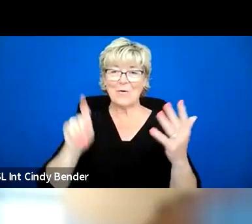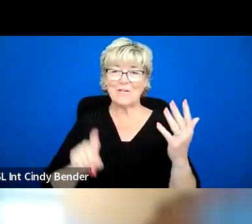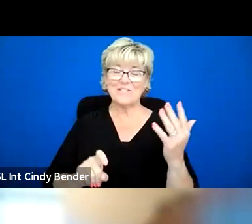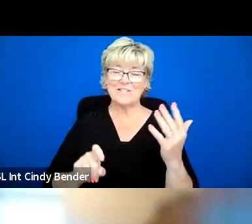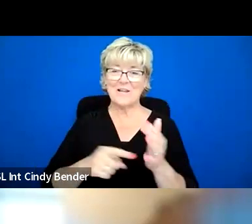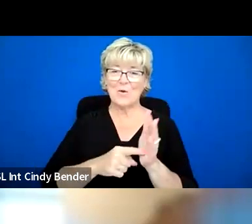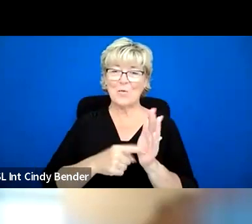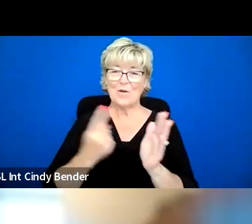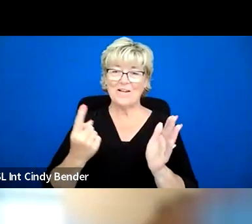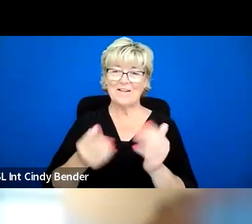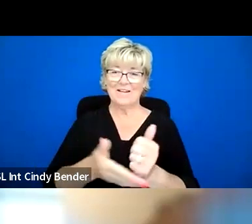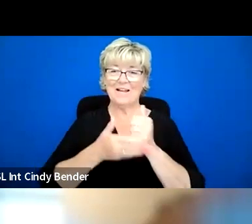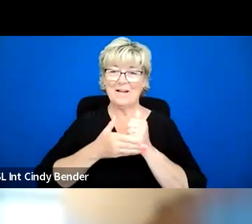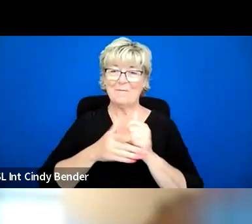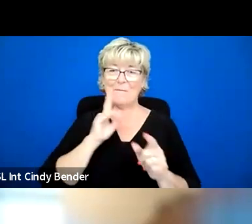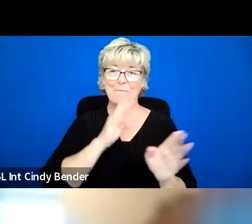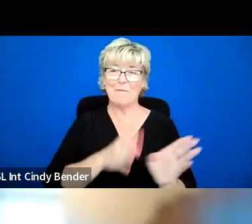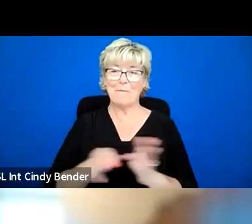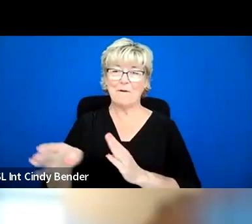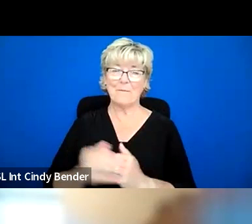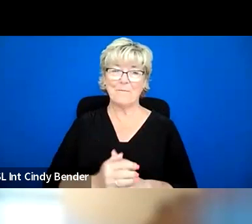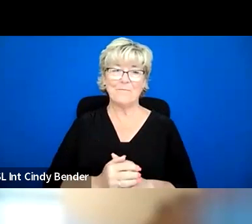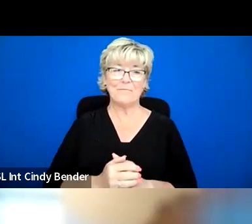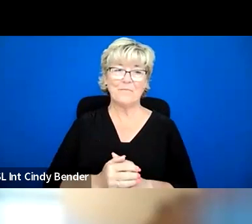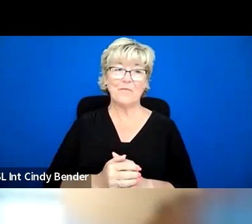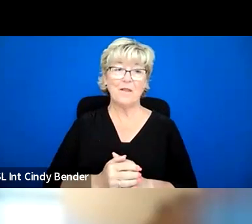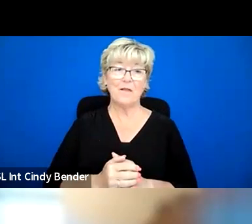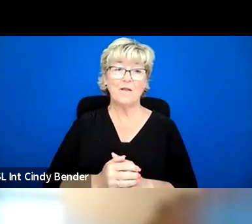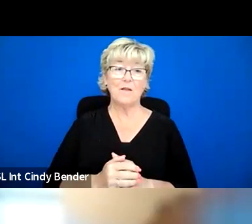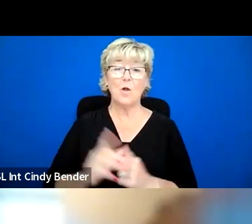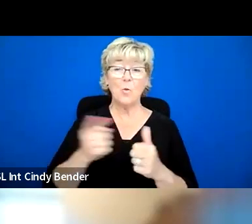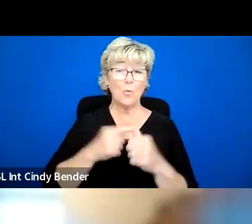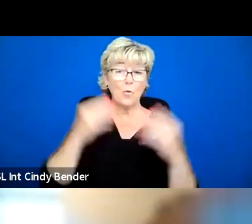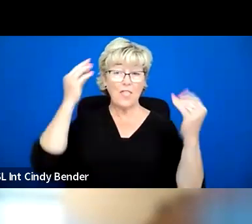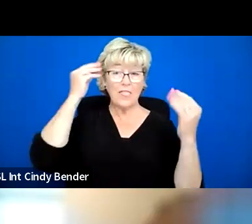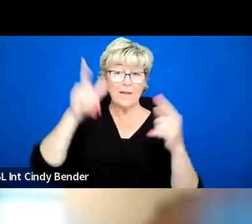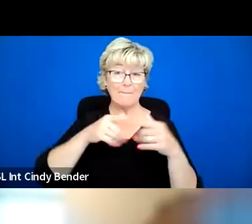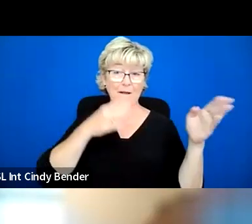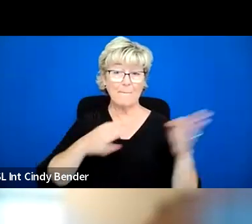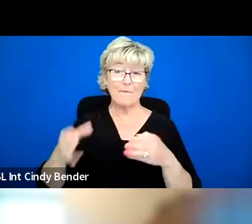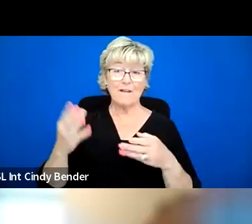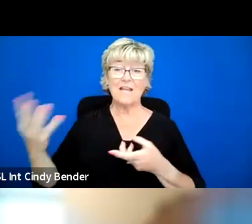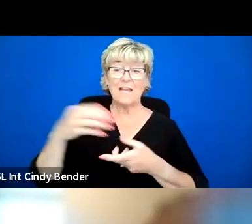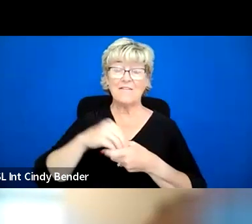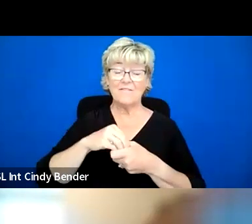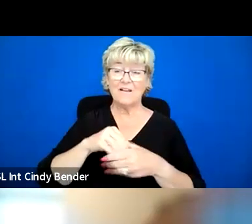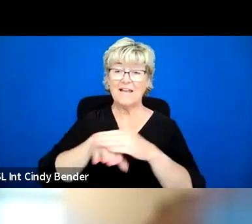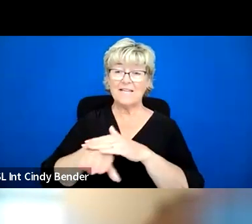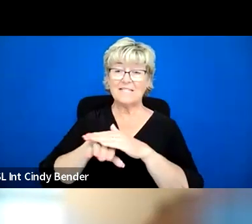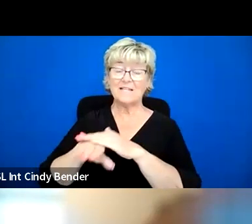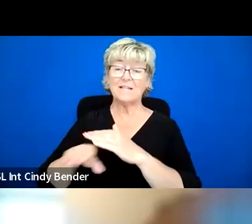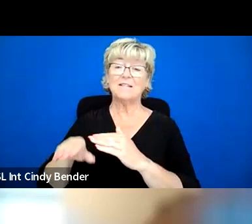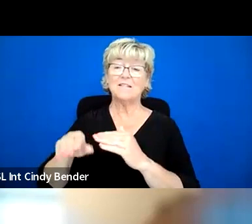at once. It helps us get prepared. All right. So when thinking about planning for inclusive, accessible sheltering